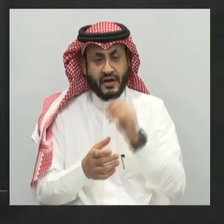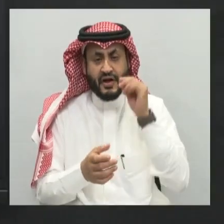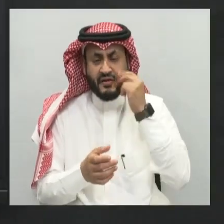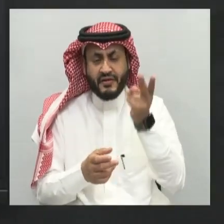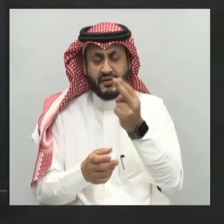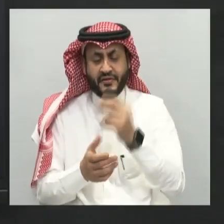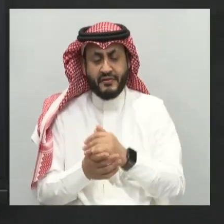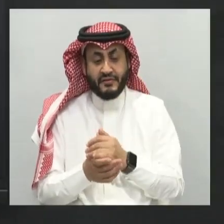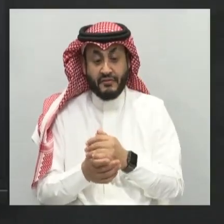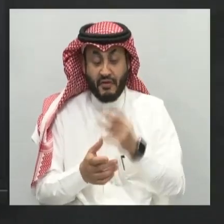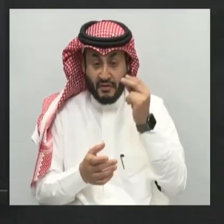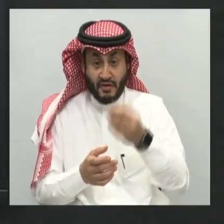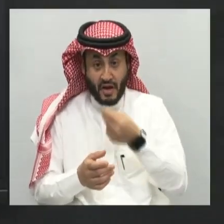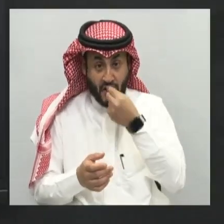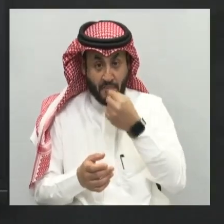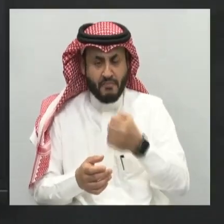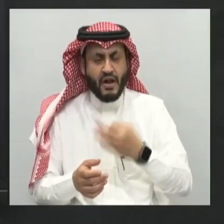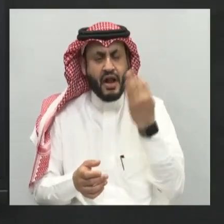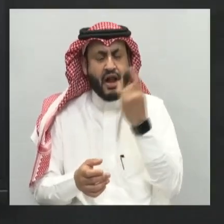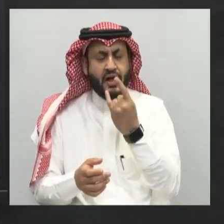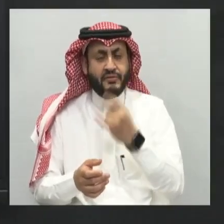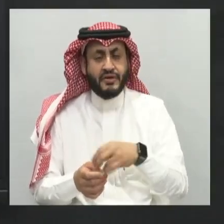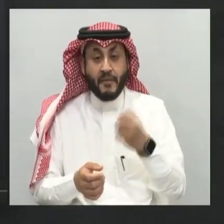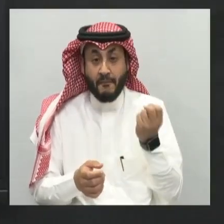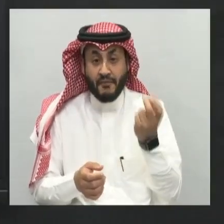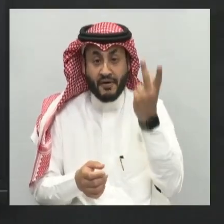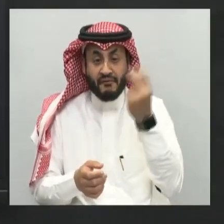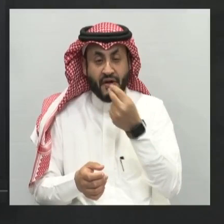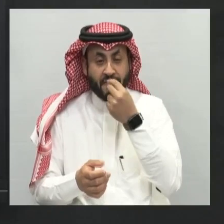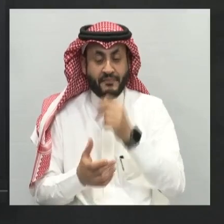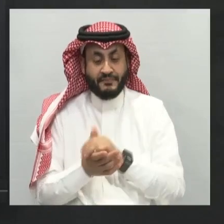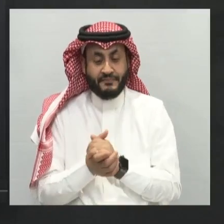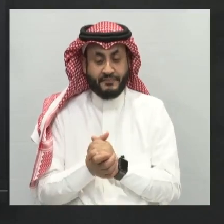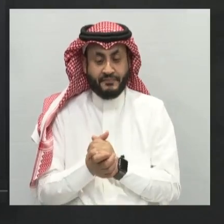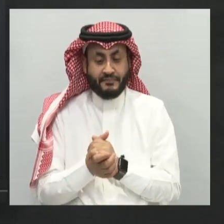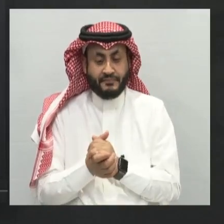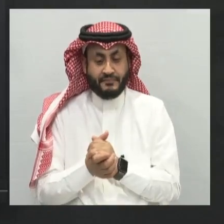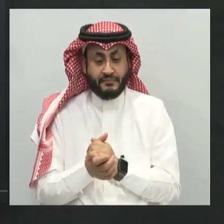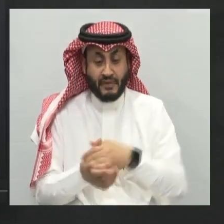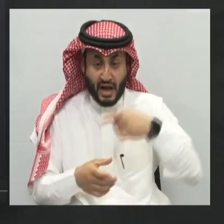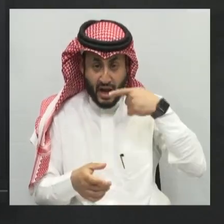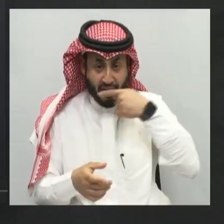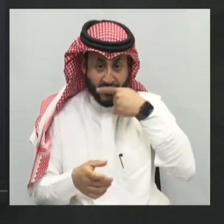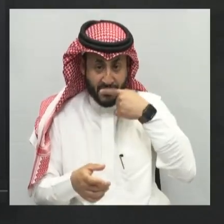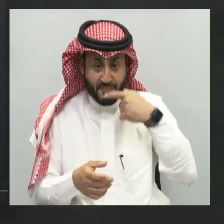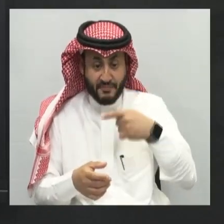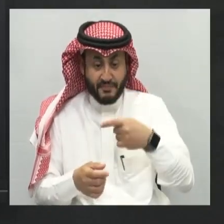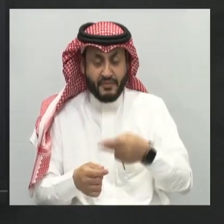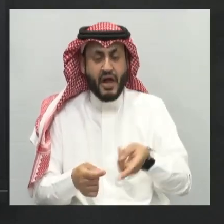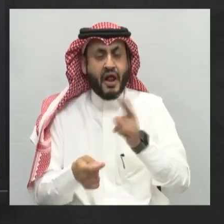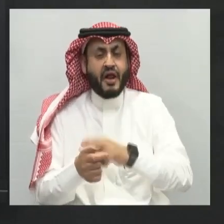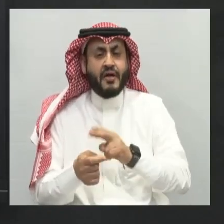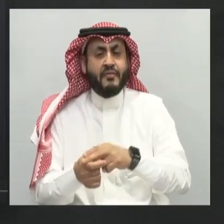probably having the most important meal of the day, breakfast. So, maybe brushing your teeth, actually brushing